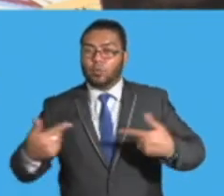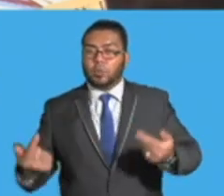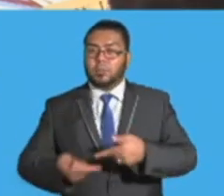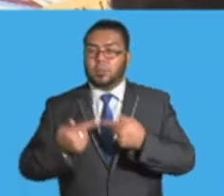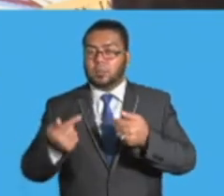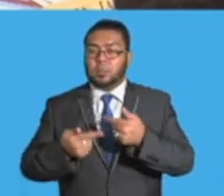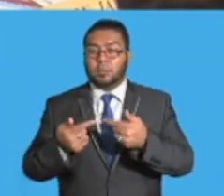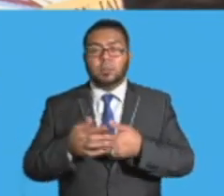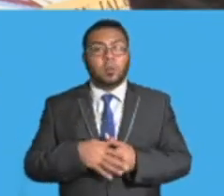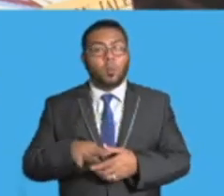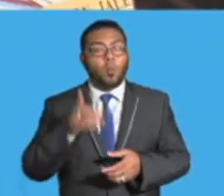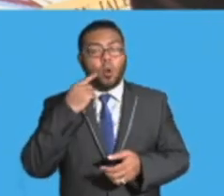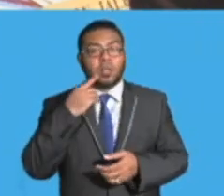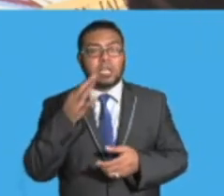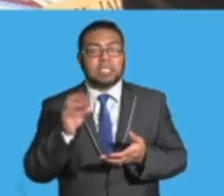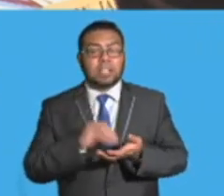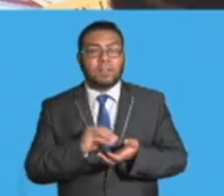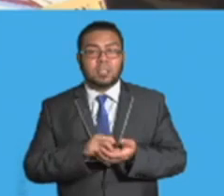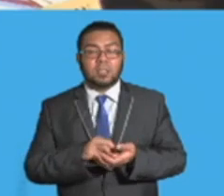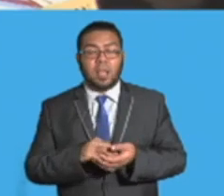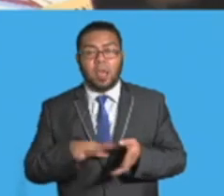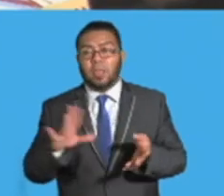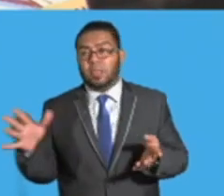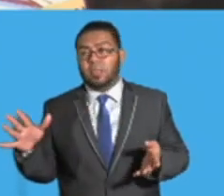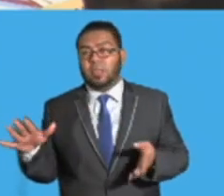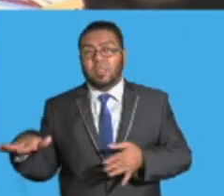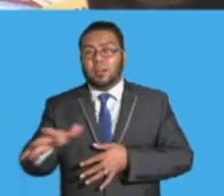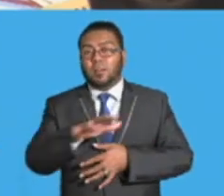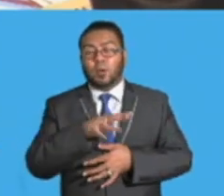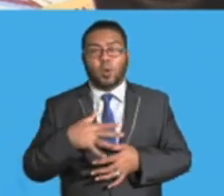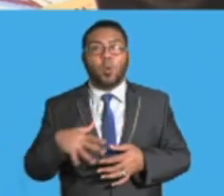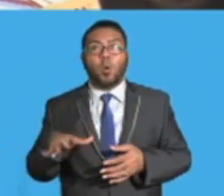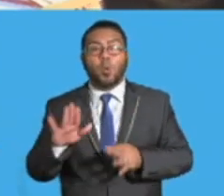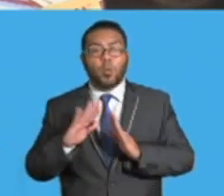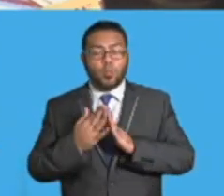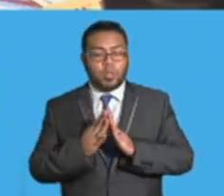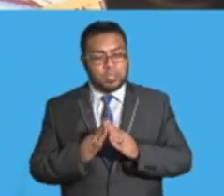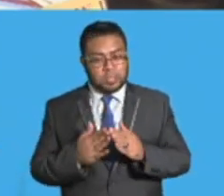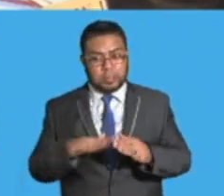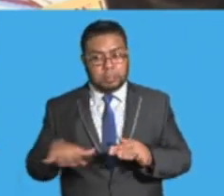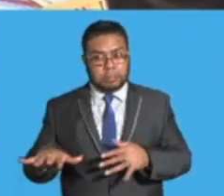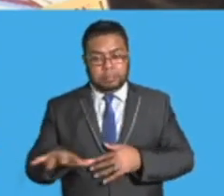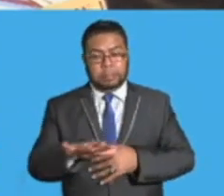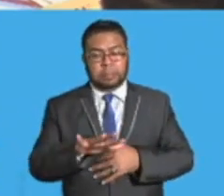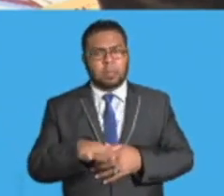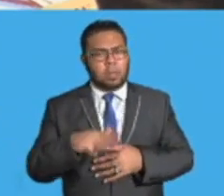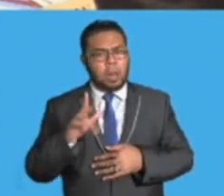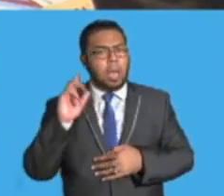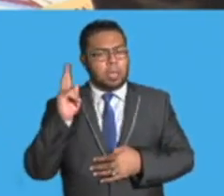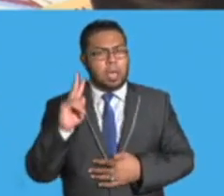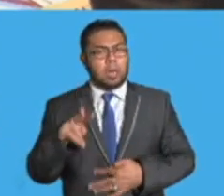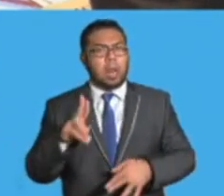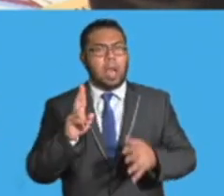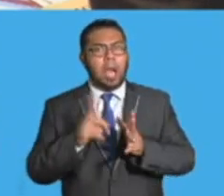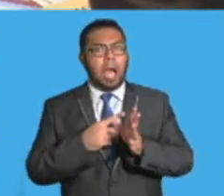auto services in the surrounding communities. Furthermore, Honorable Andre Charlie made